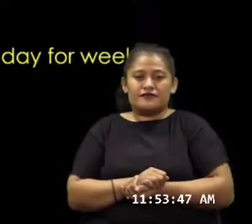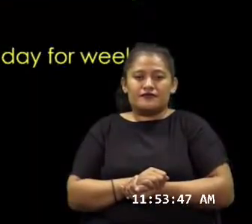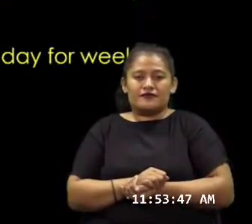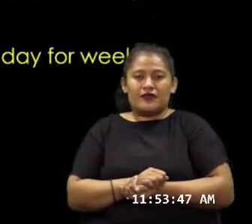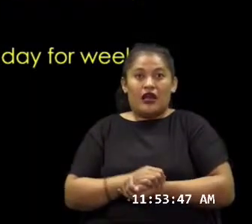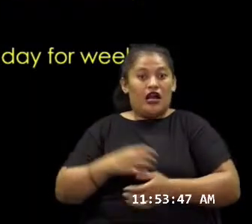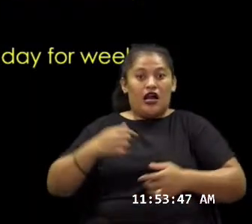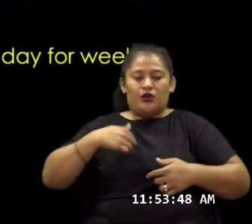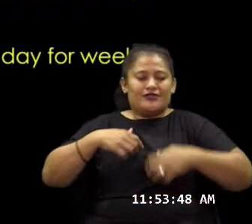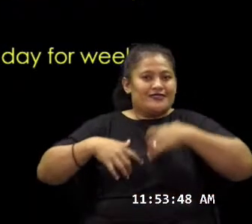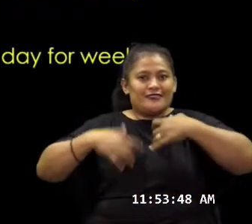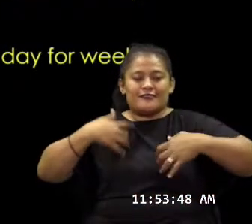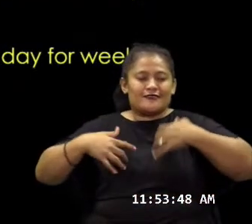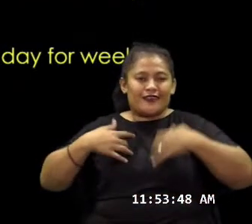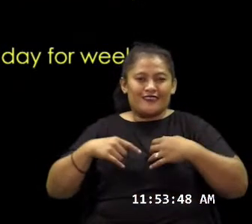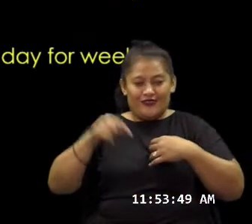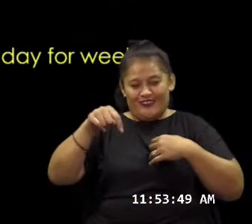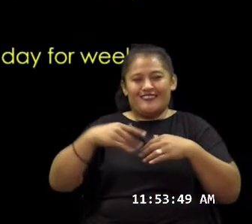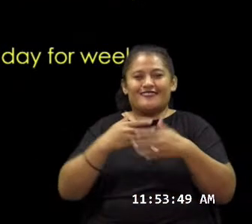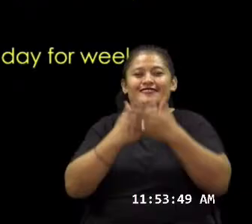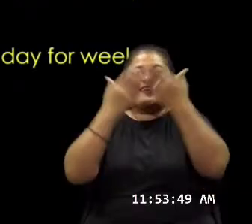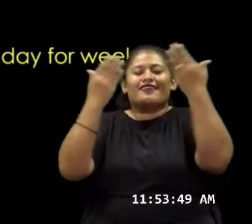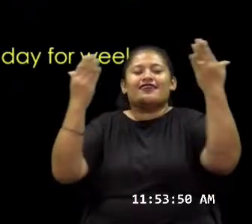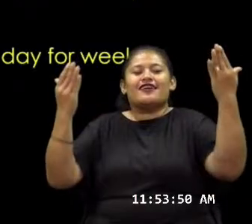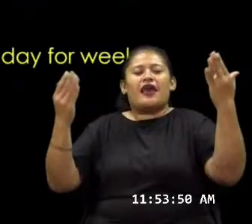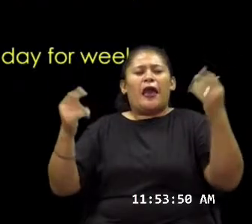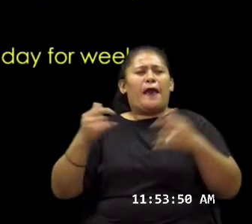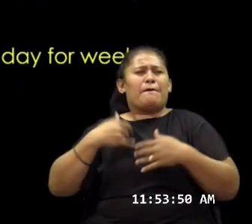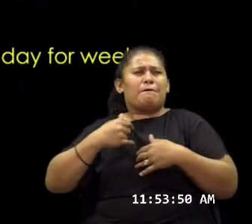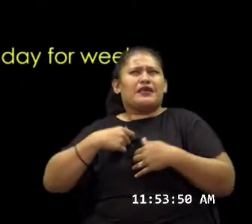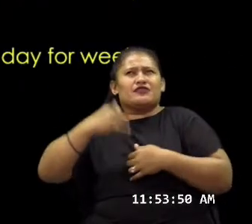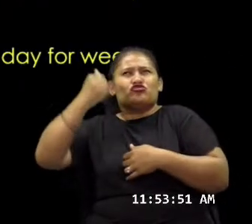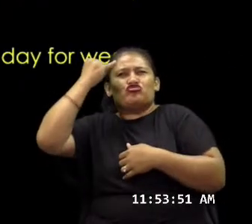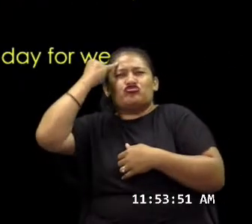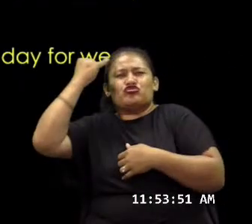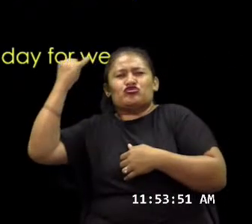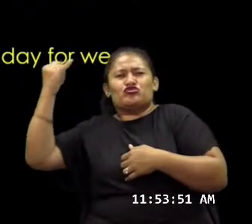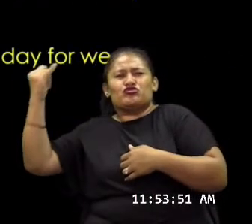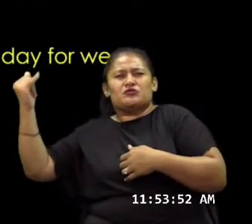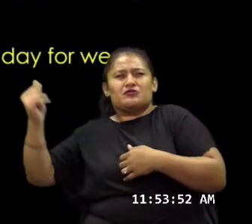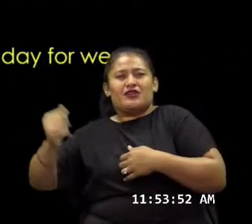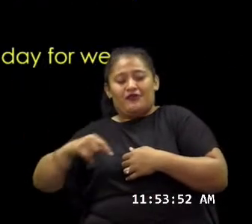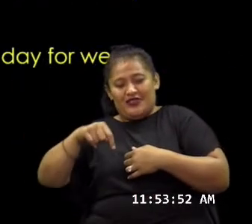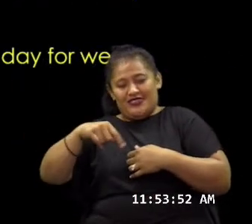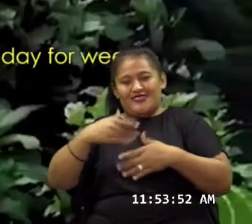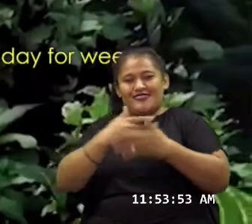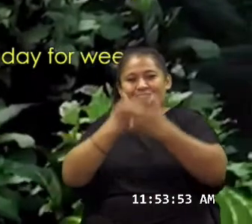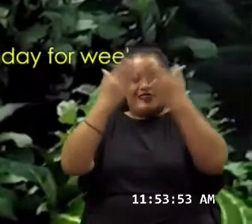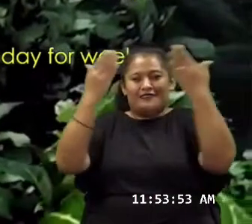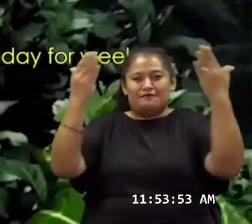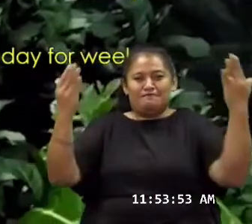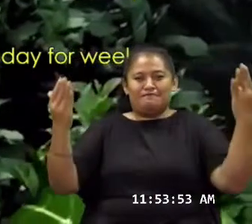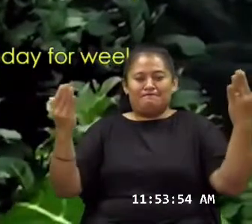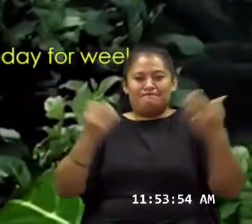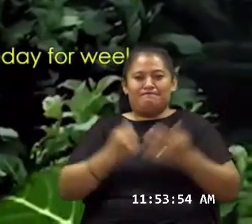I was excited for this day. I had been dreaming about this day for weeks.